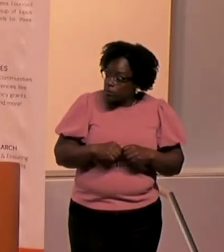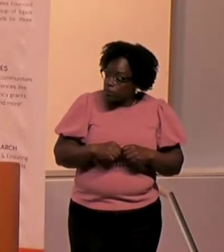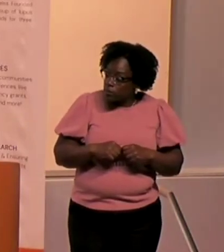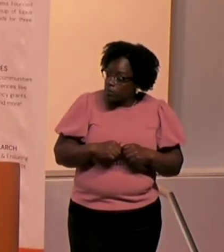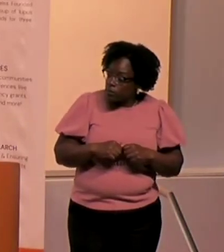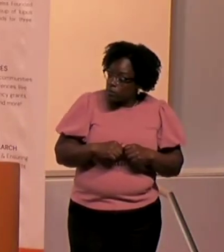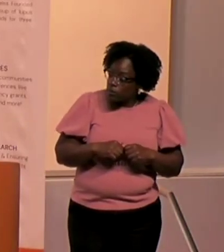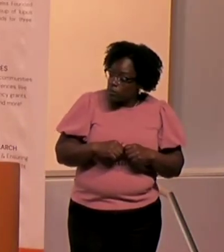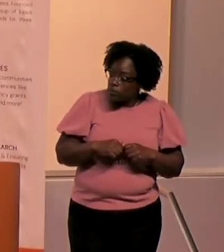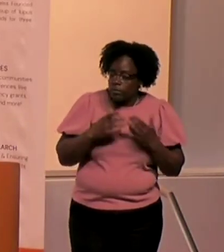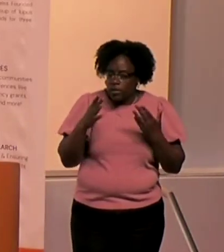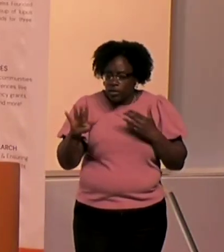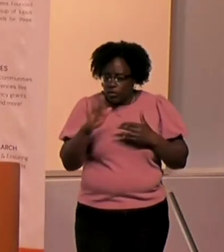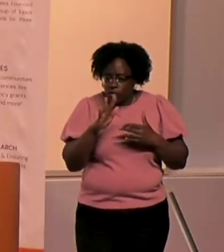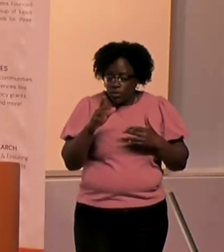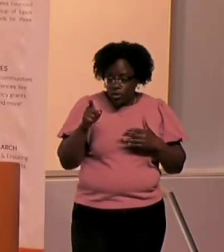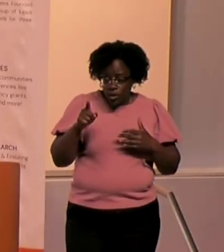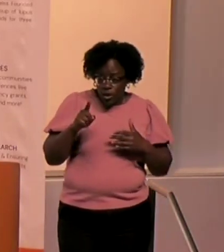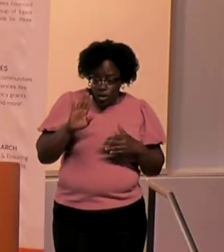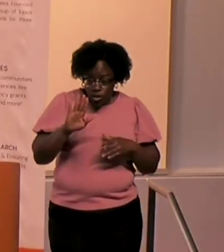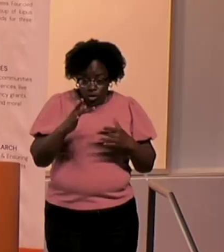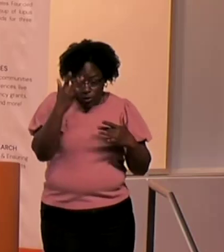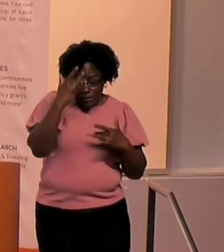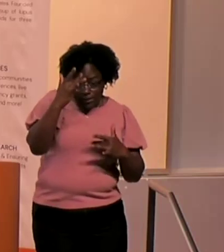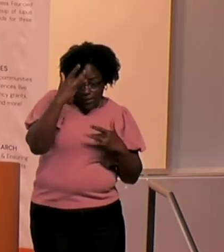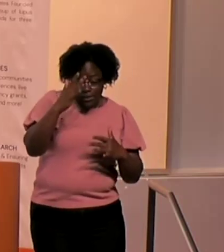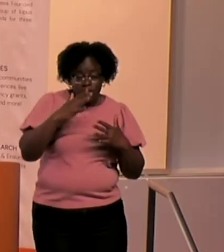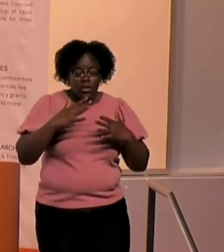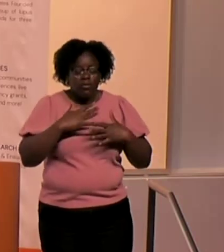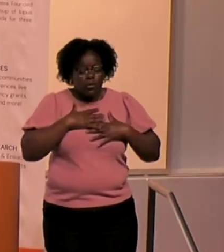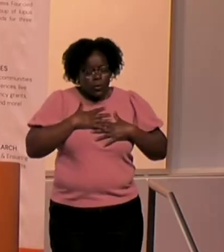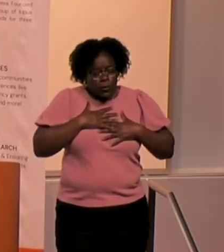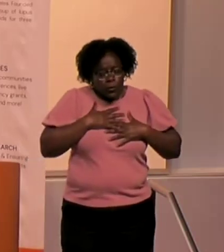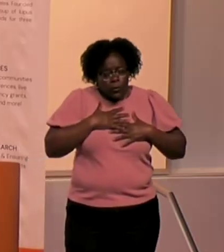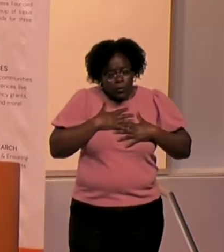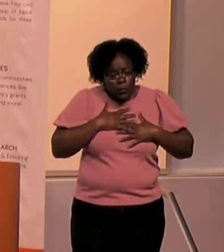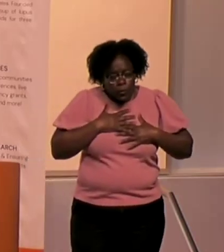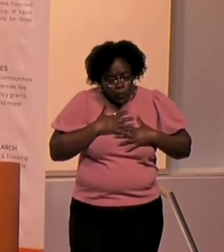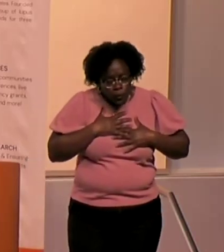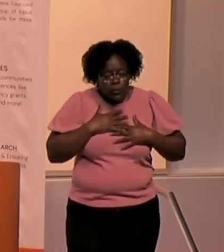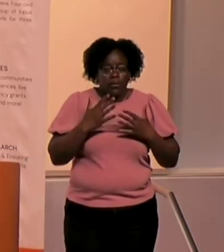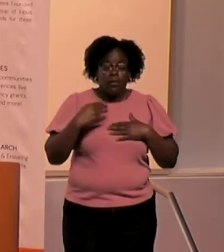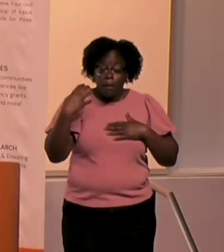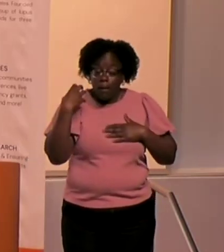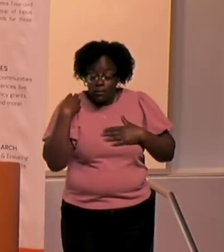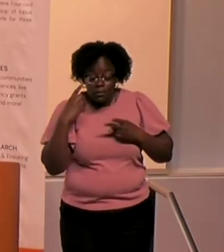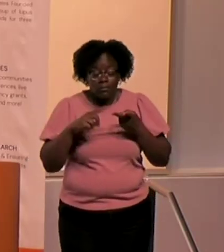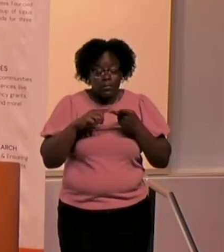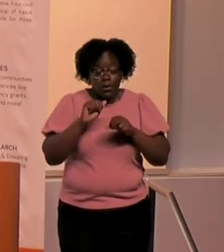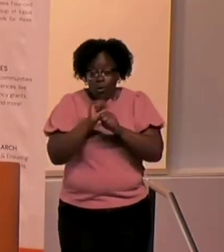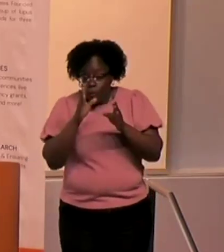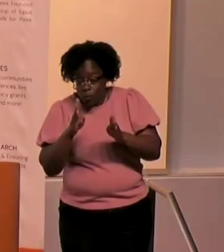you more compassionate bosses, coworkers, employees?